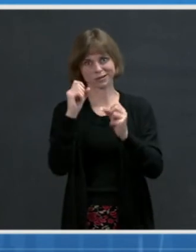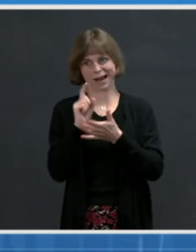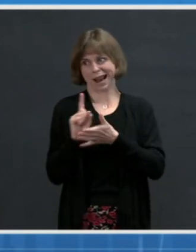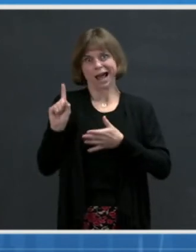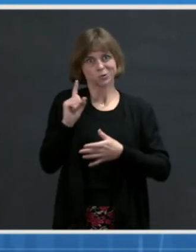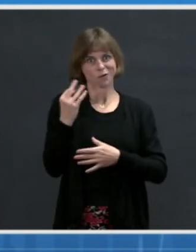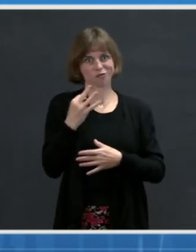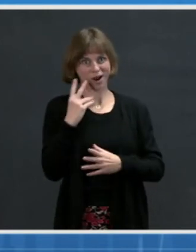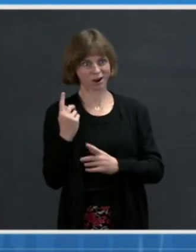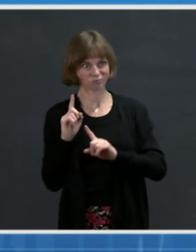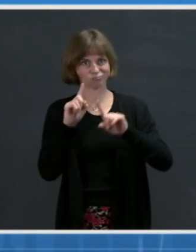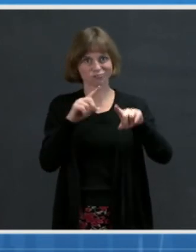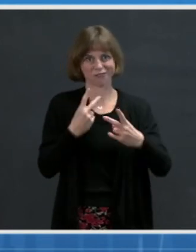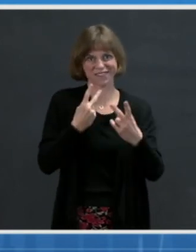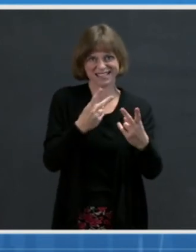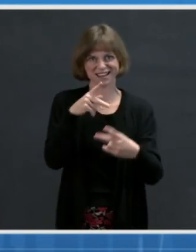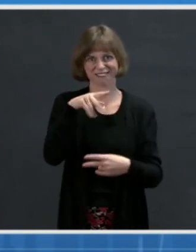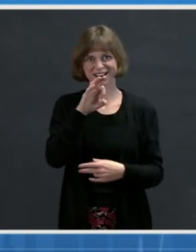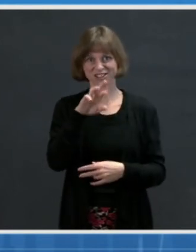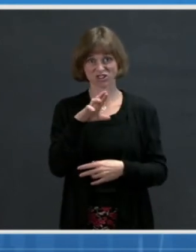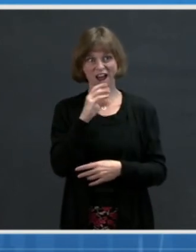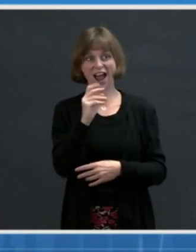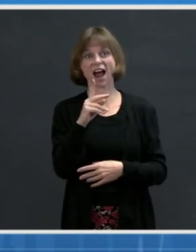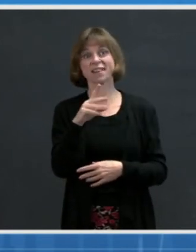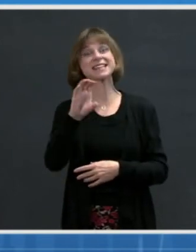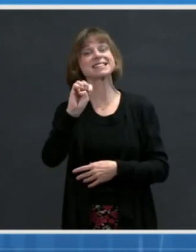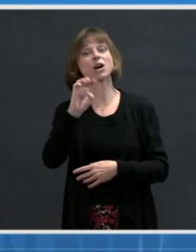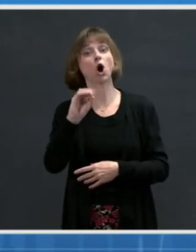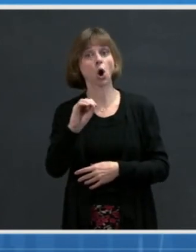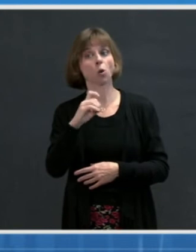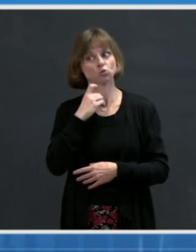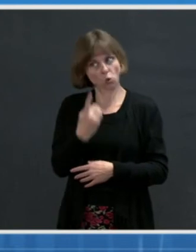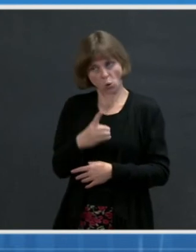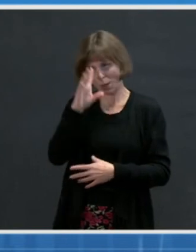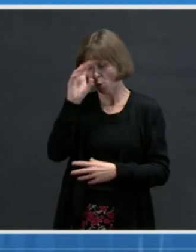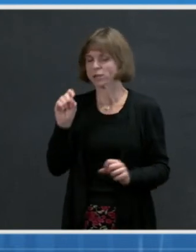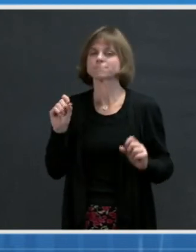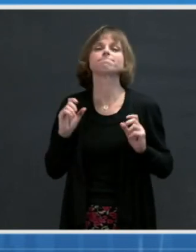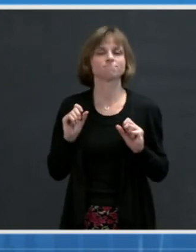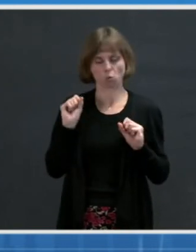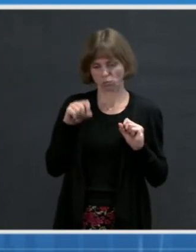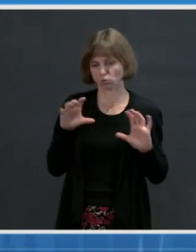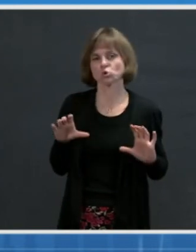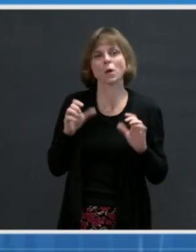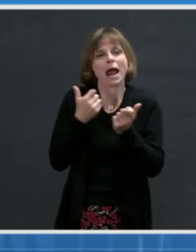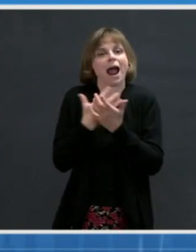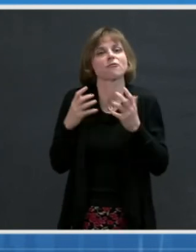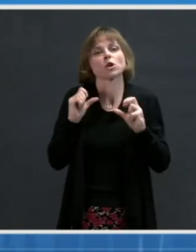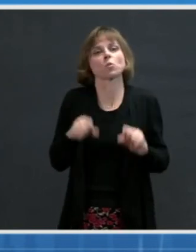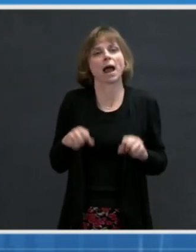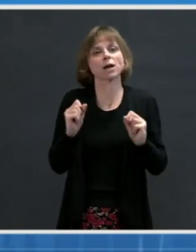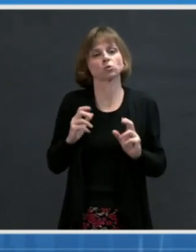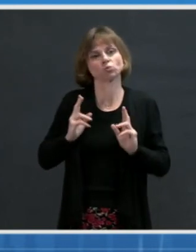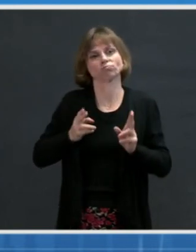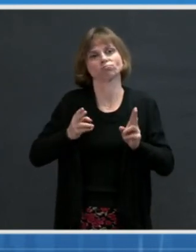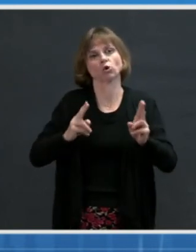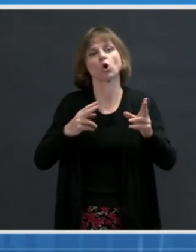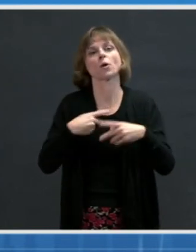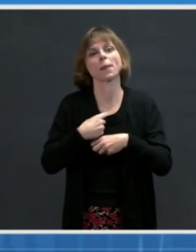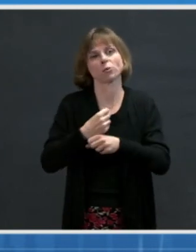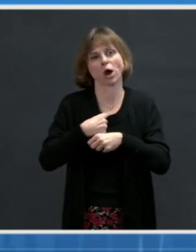Friday, and the Pfizer CEO reassured the president that they're doing everything they can to accelerate production, and that they will